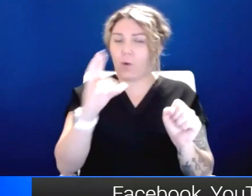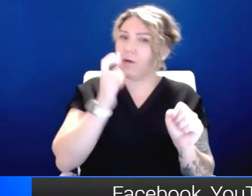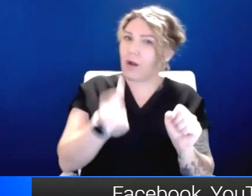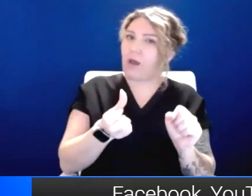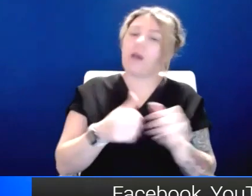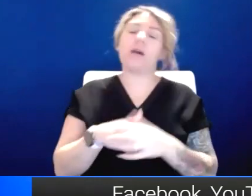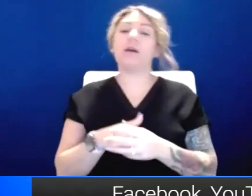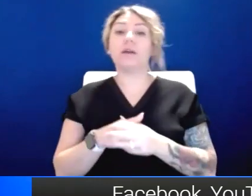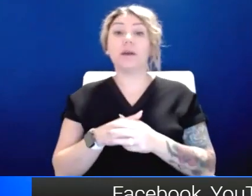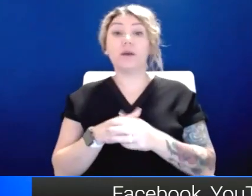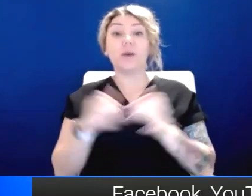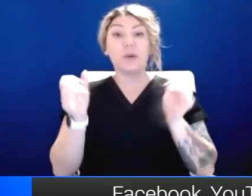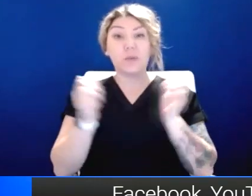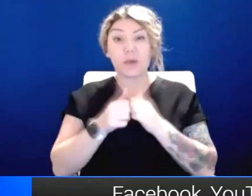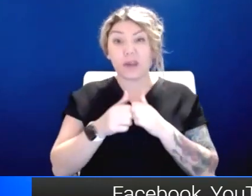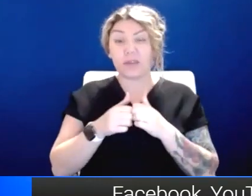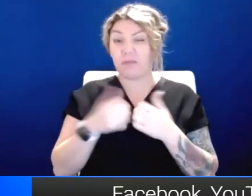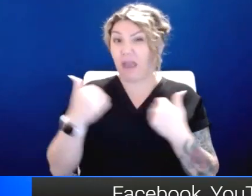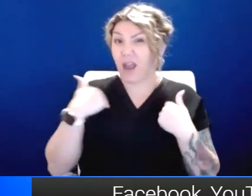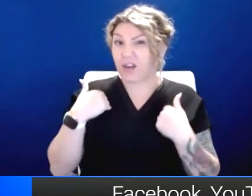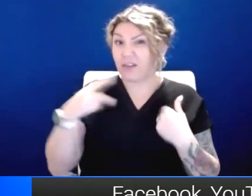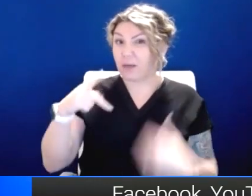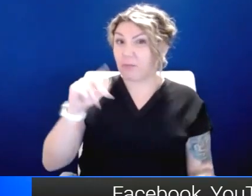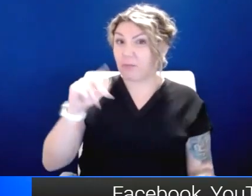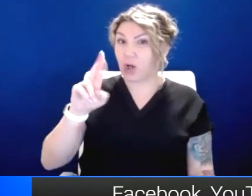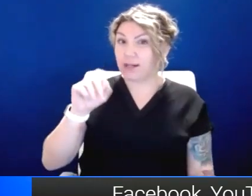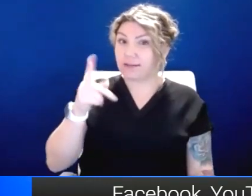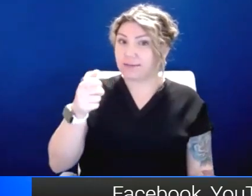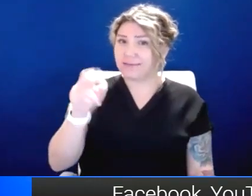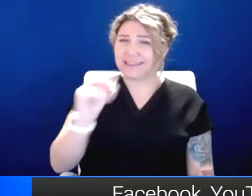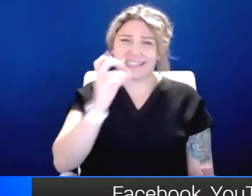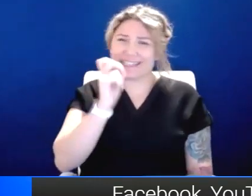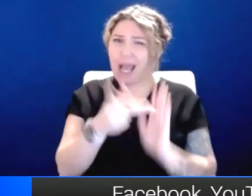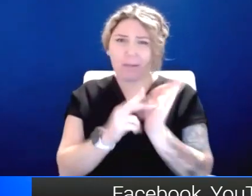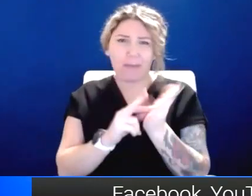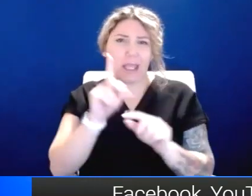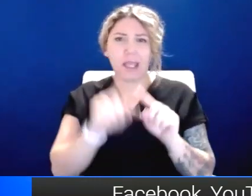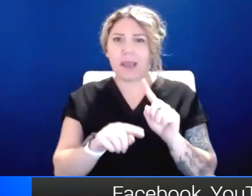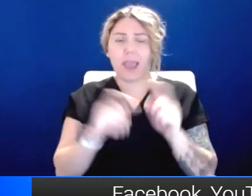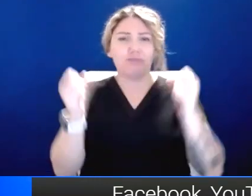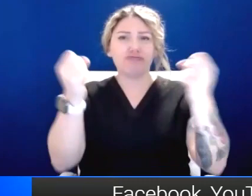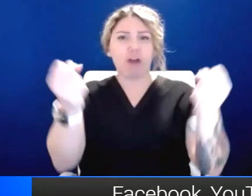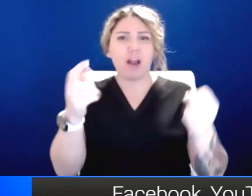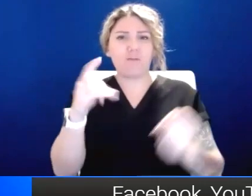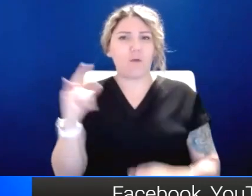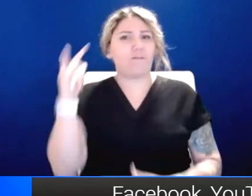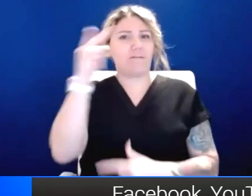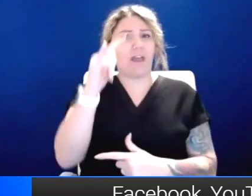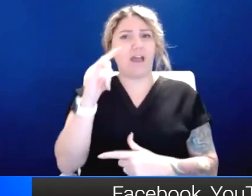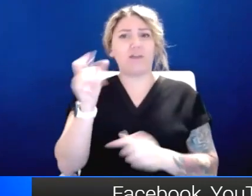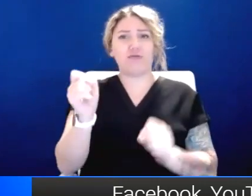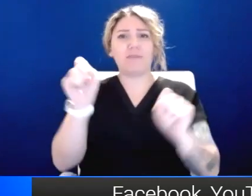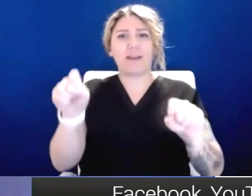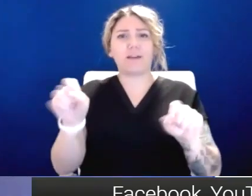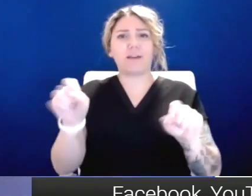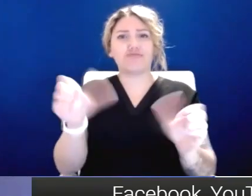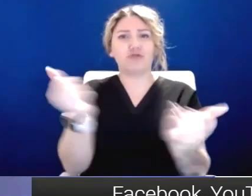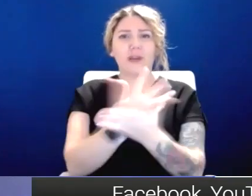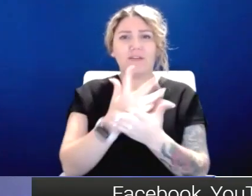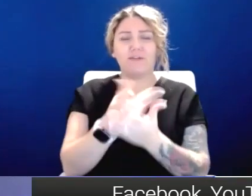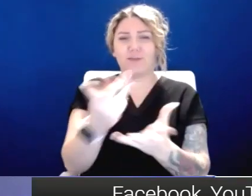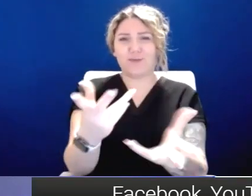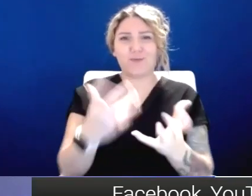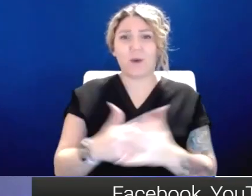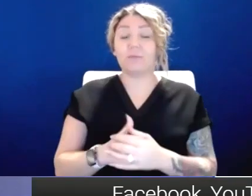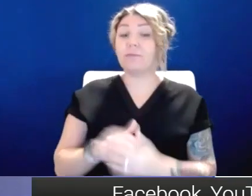disease does not mean you cannot drive, you cannot fly for that matter. You can do everything you would like to do. Okay, Ashley wants to know, are